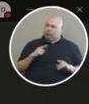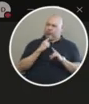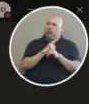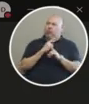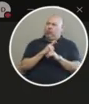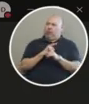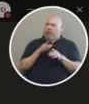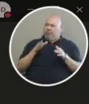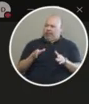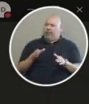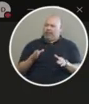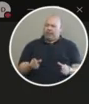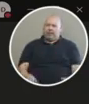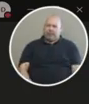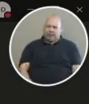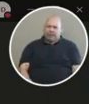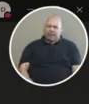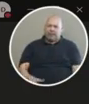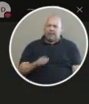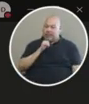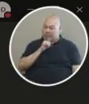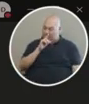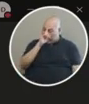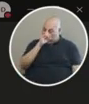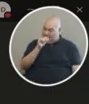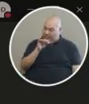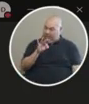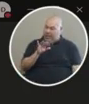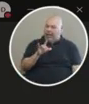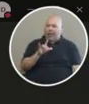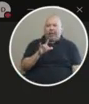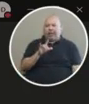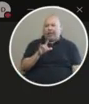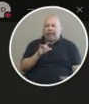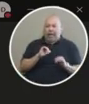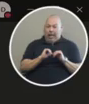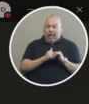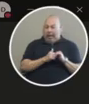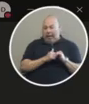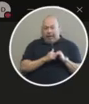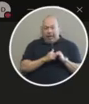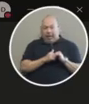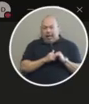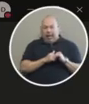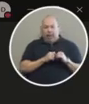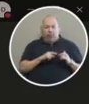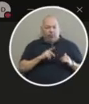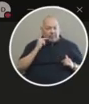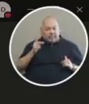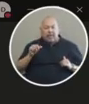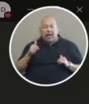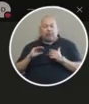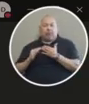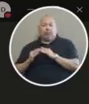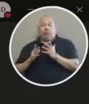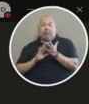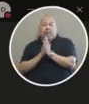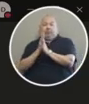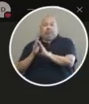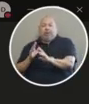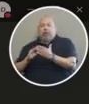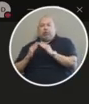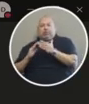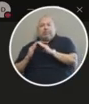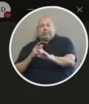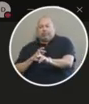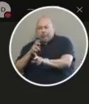on the right path. I don't know if we, you know, don't know how far we want to get, but we've already seen where other communities are. I